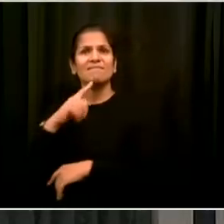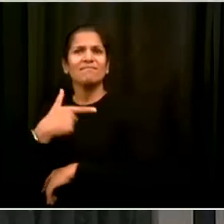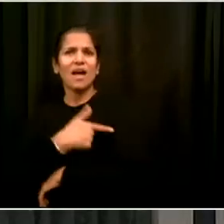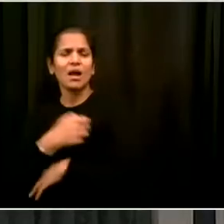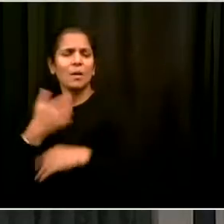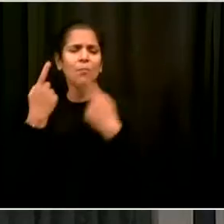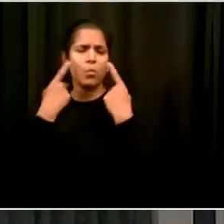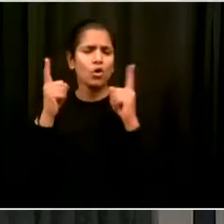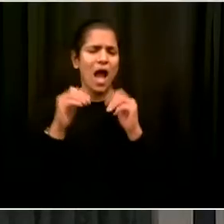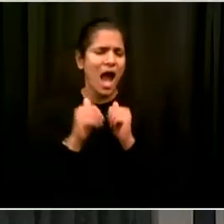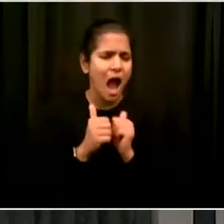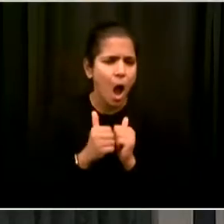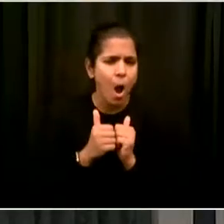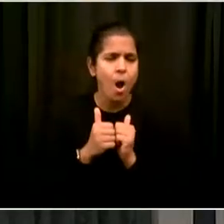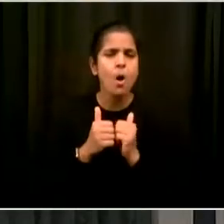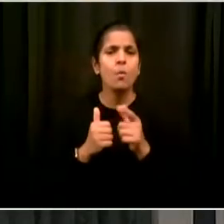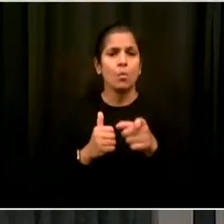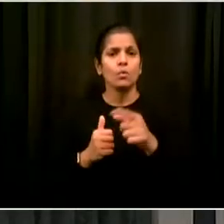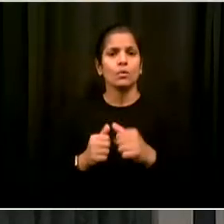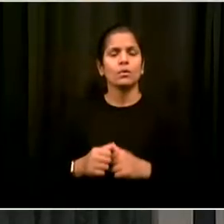facility.